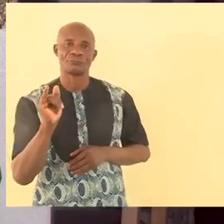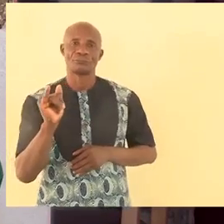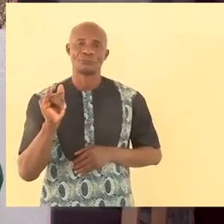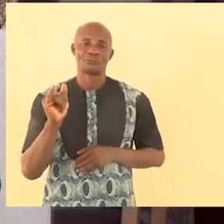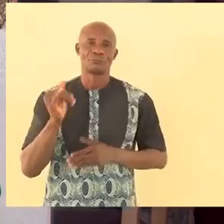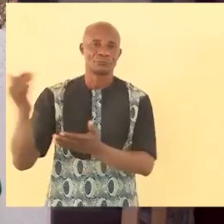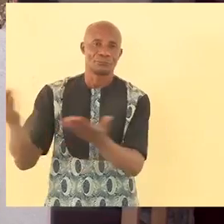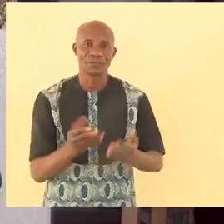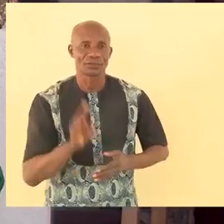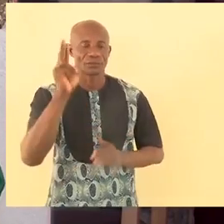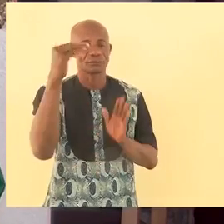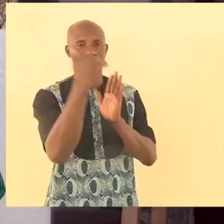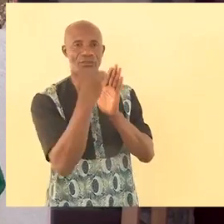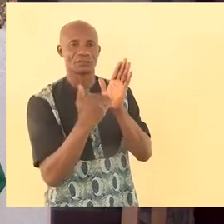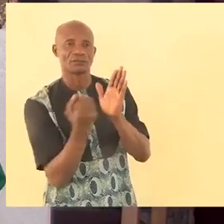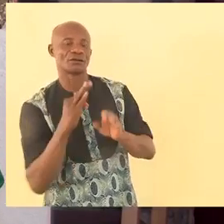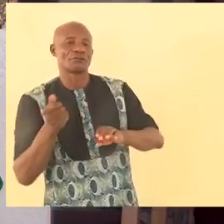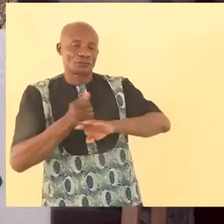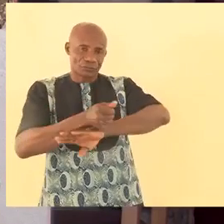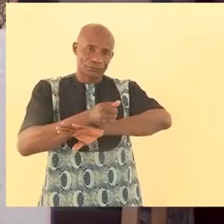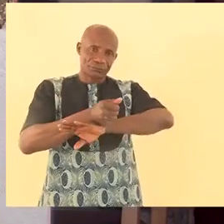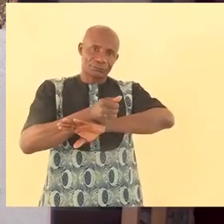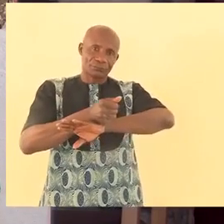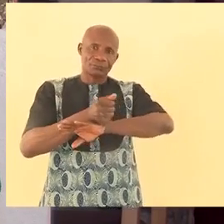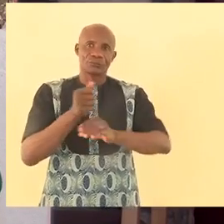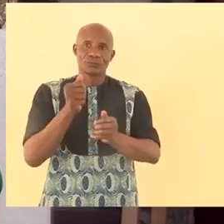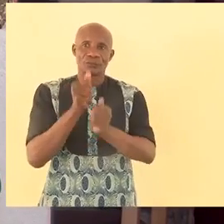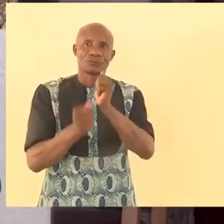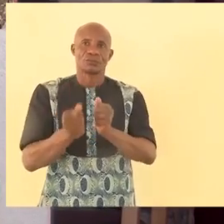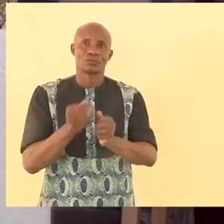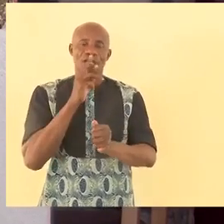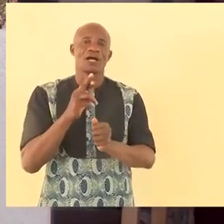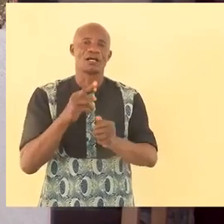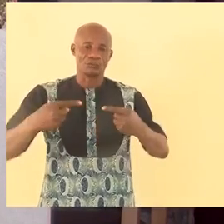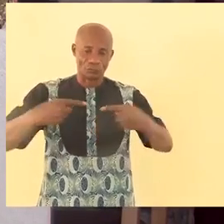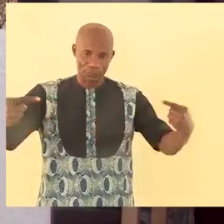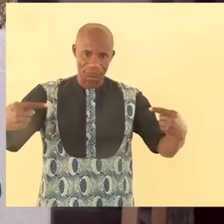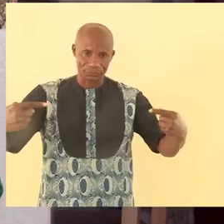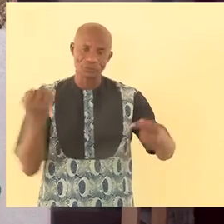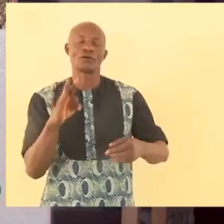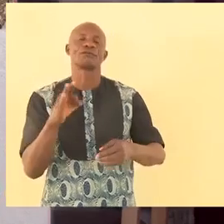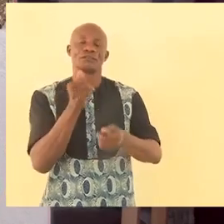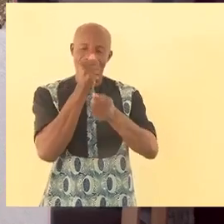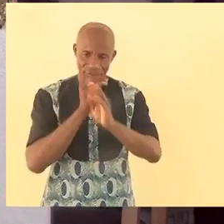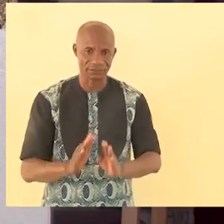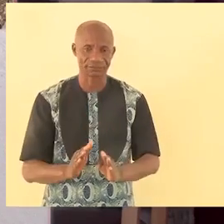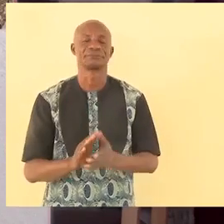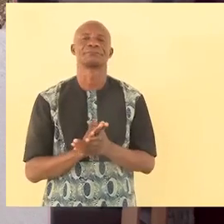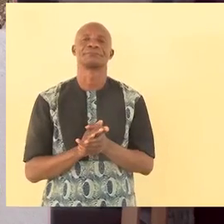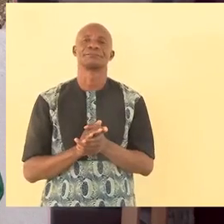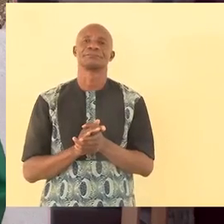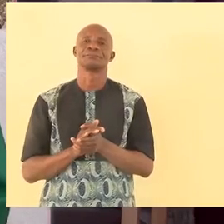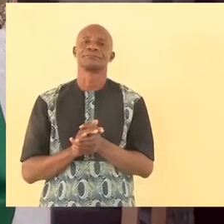by bringing up a list of curses, which are a direct opposite of the blessings.